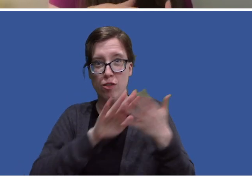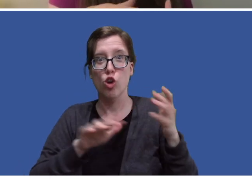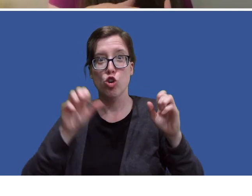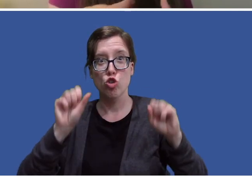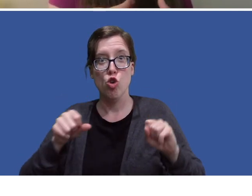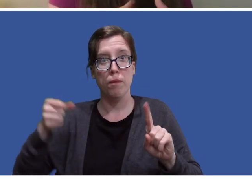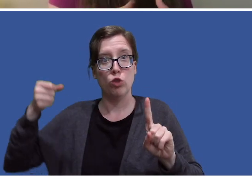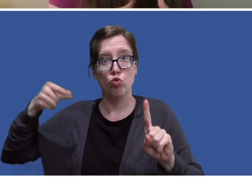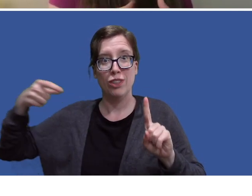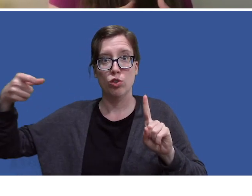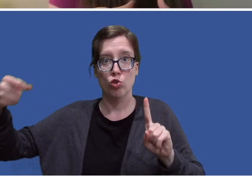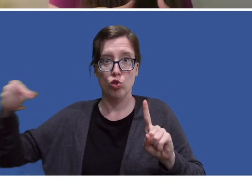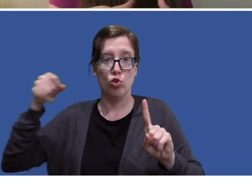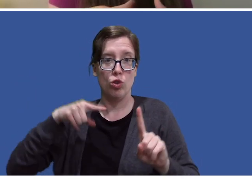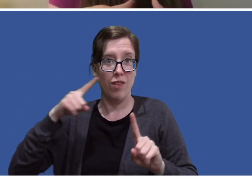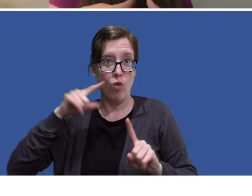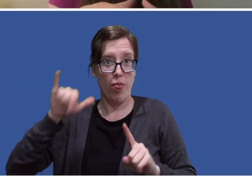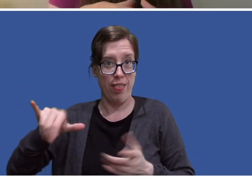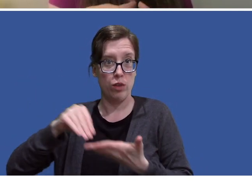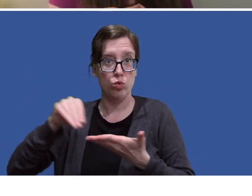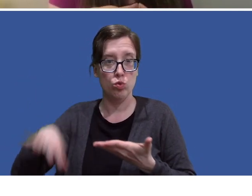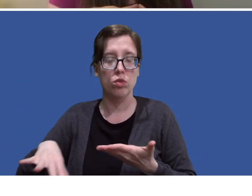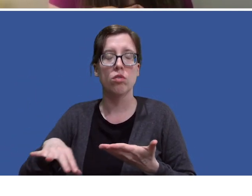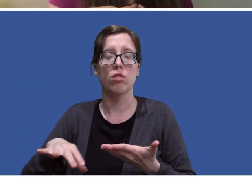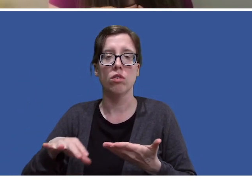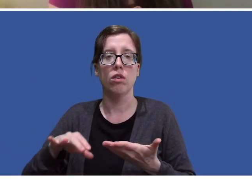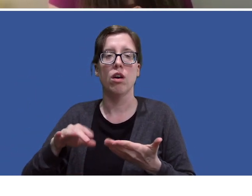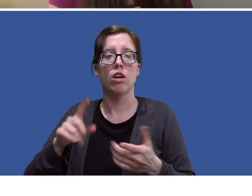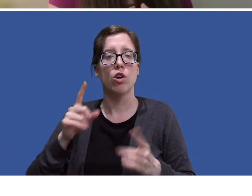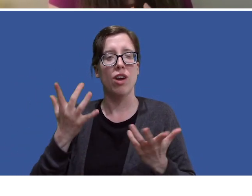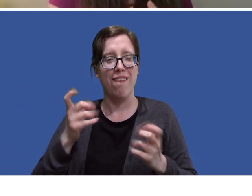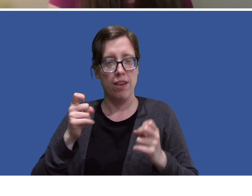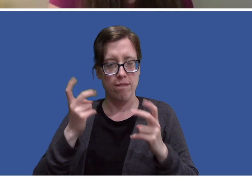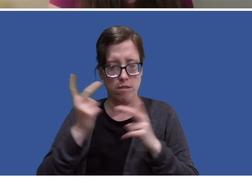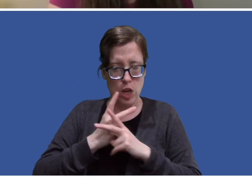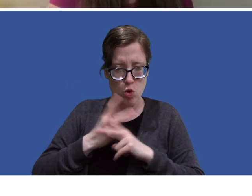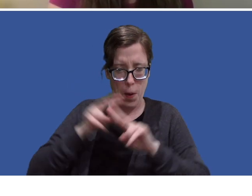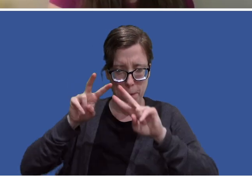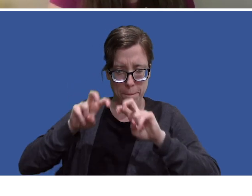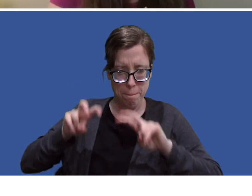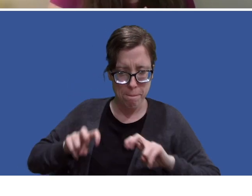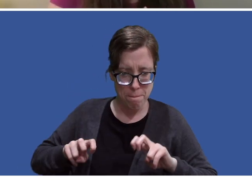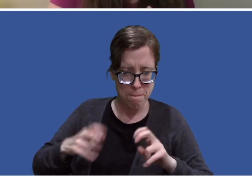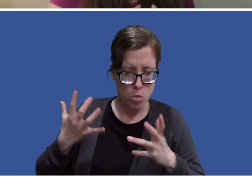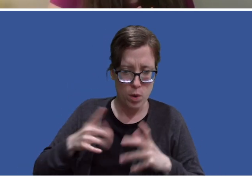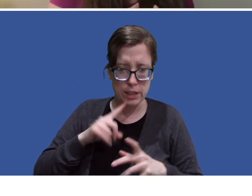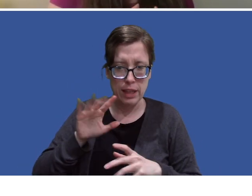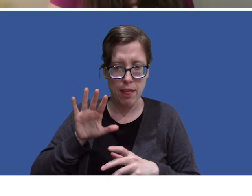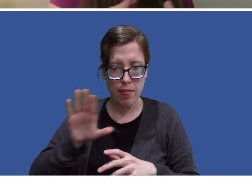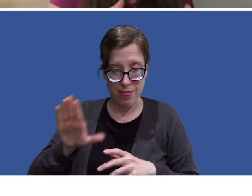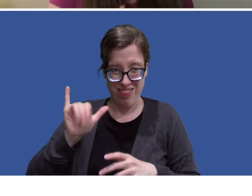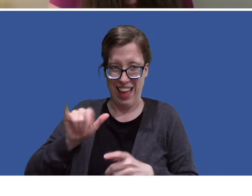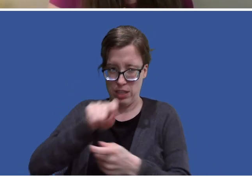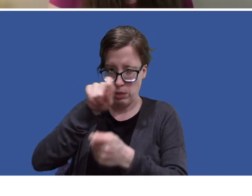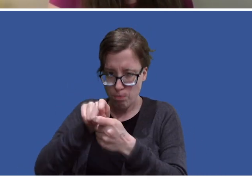what exactly is the student that you're working with, their trigger, can help you to avoid those